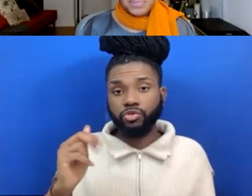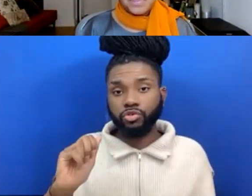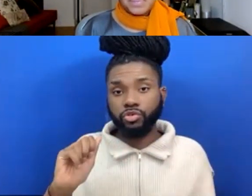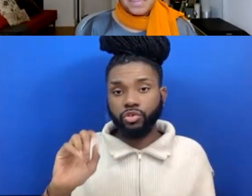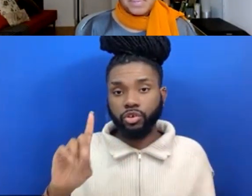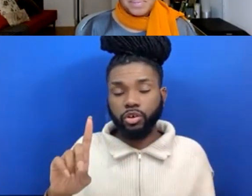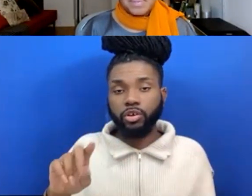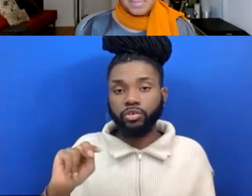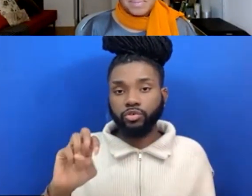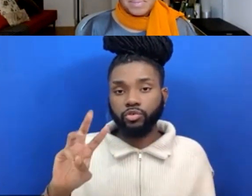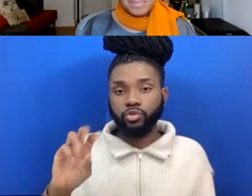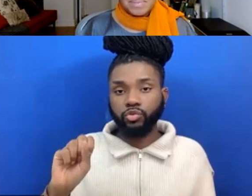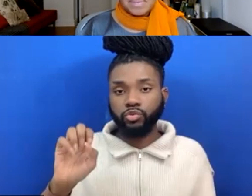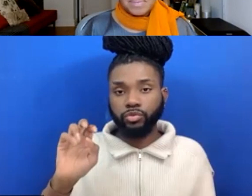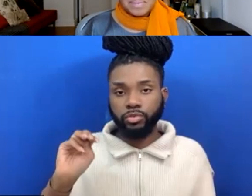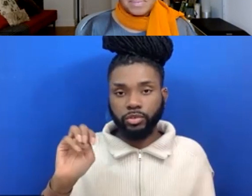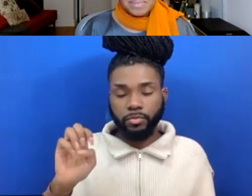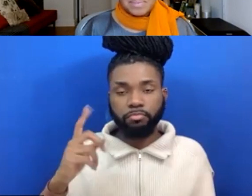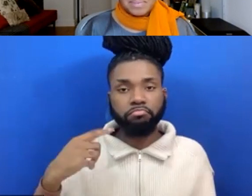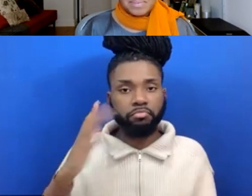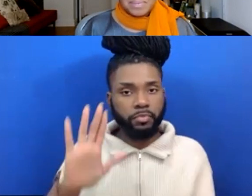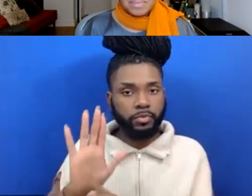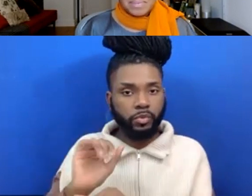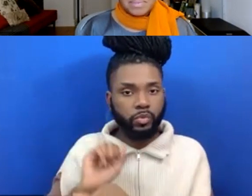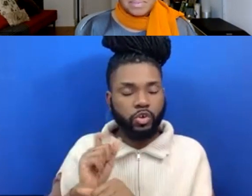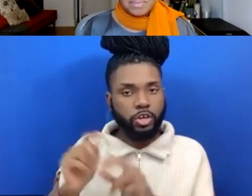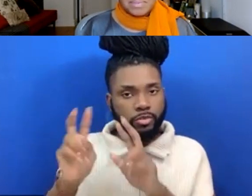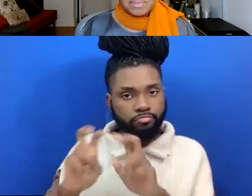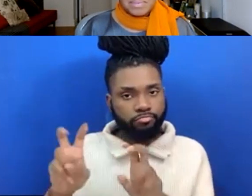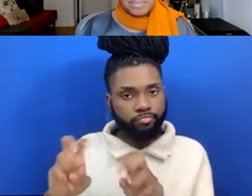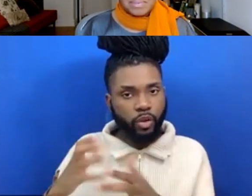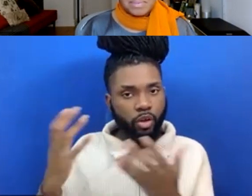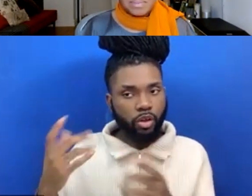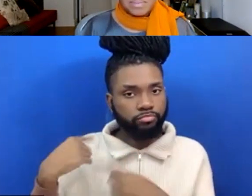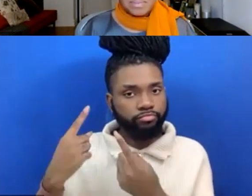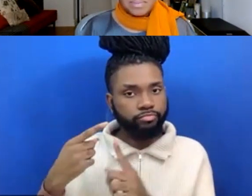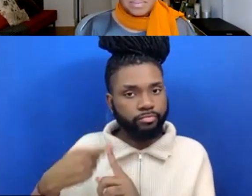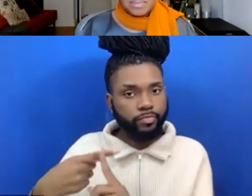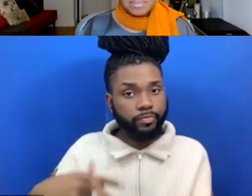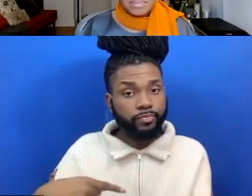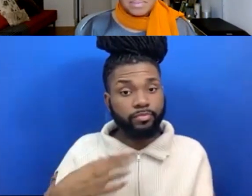to in the past couple months, and someone who's deeply